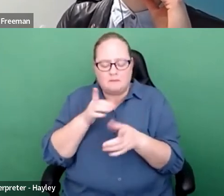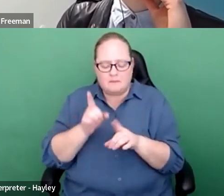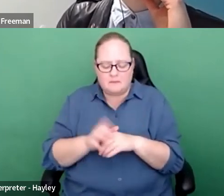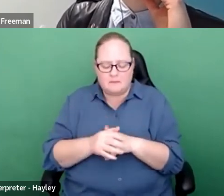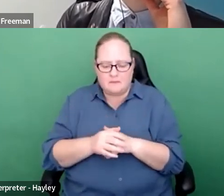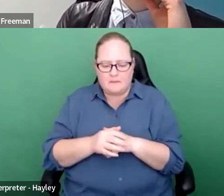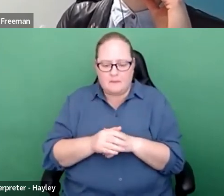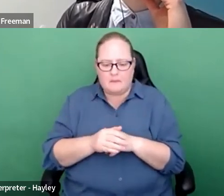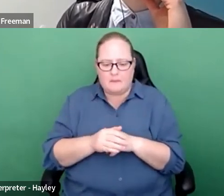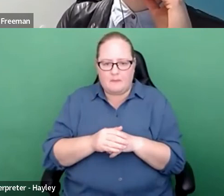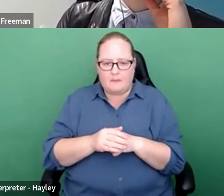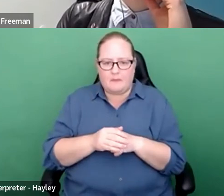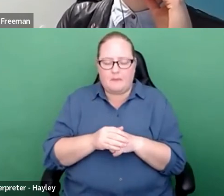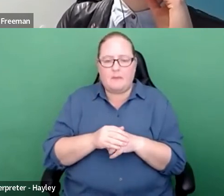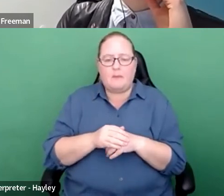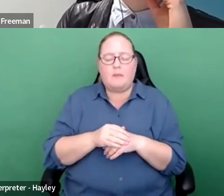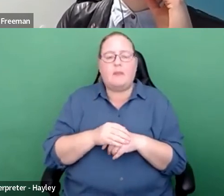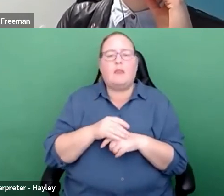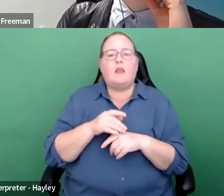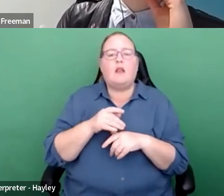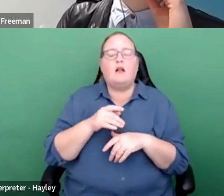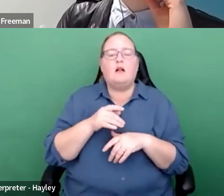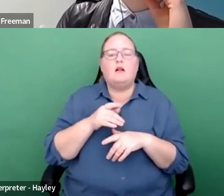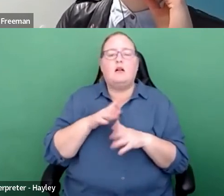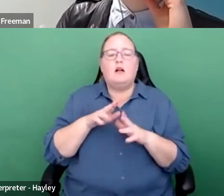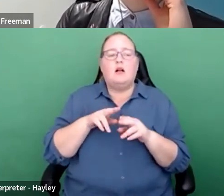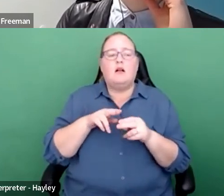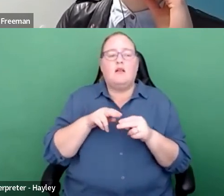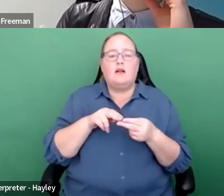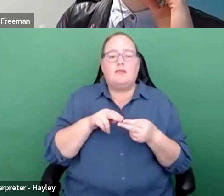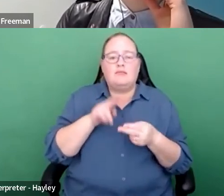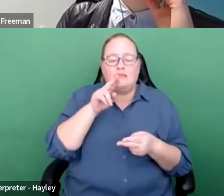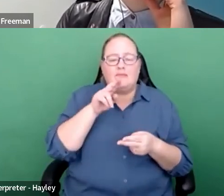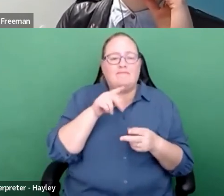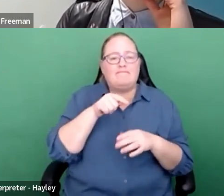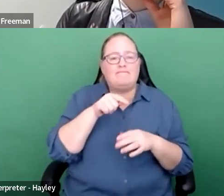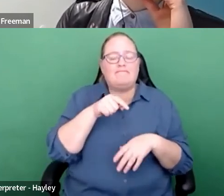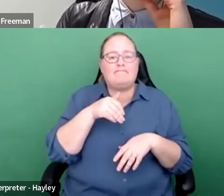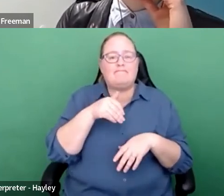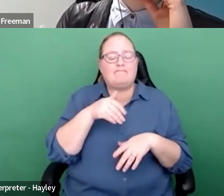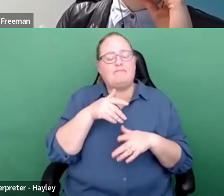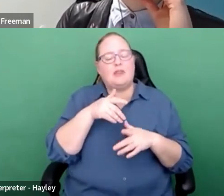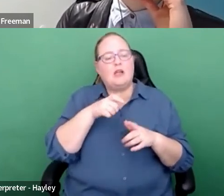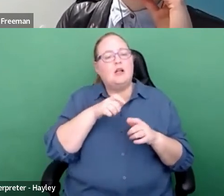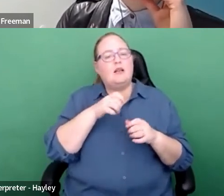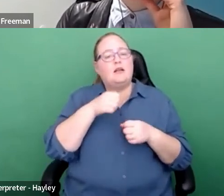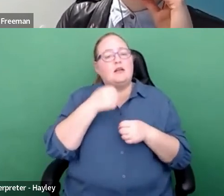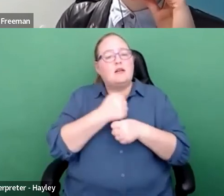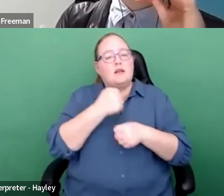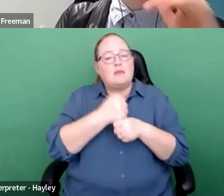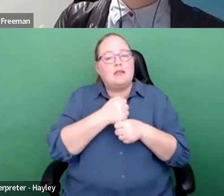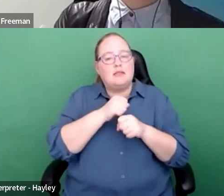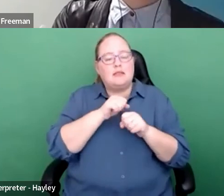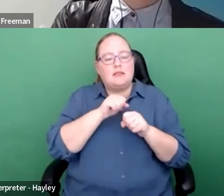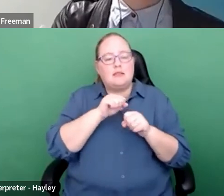times, carceralization of the state's approach to homelessness, right? And we see that in like